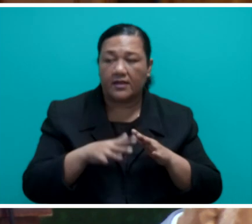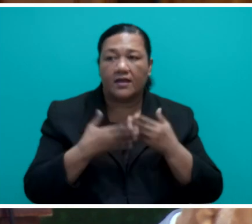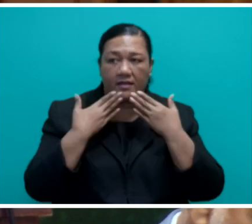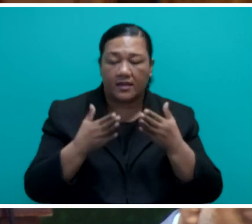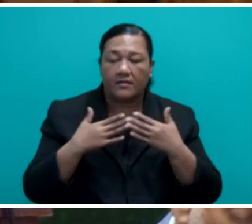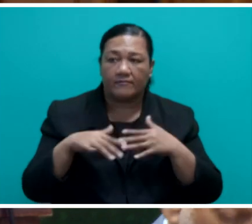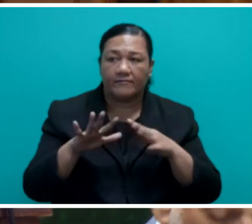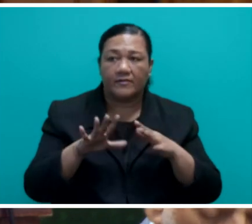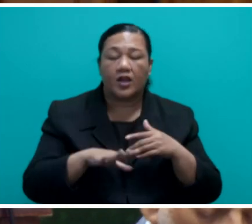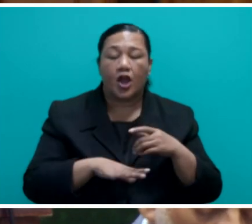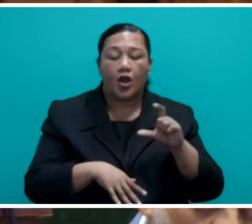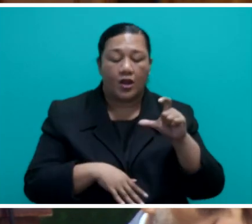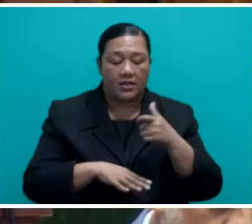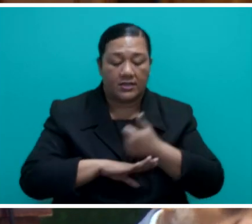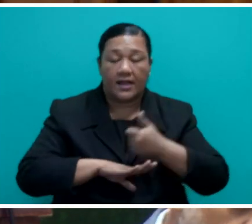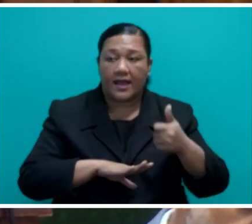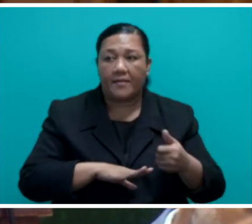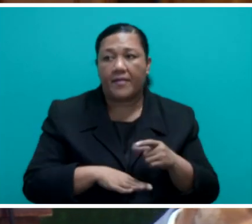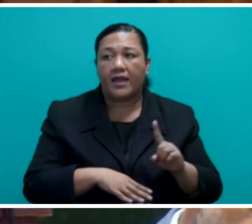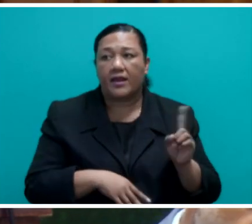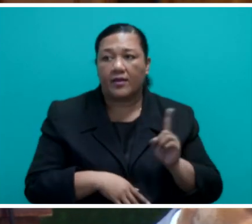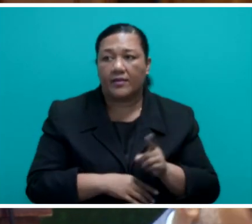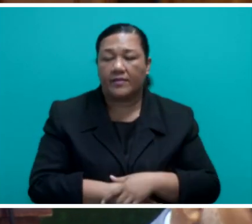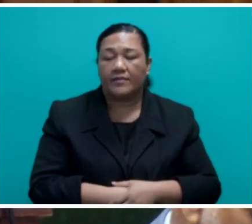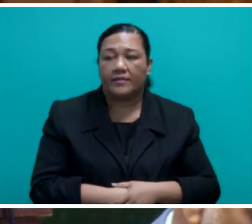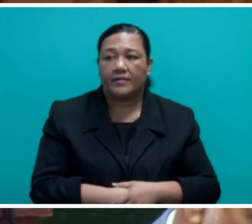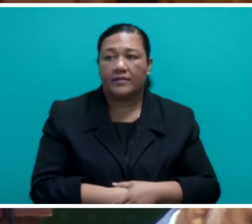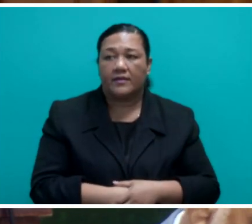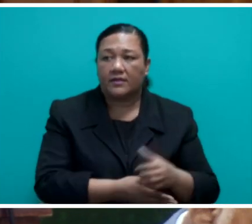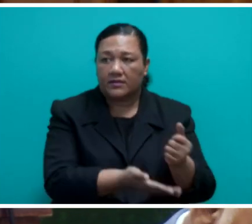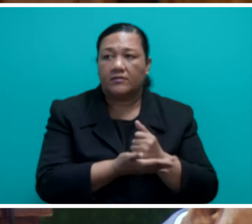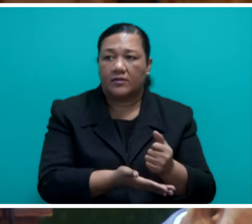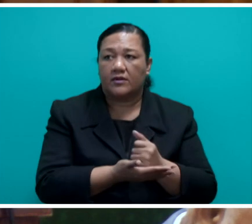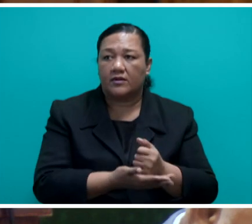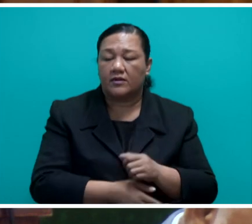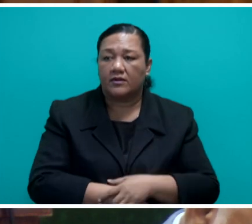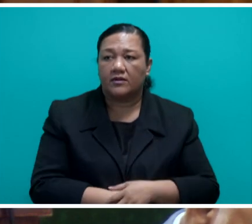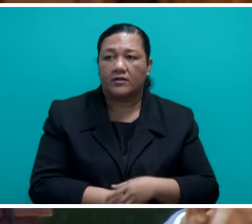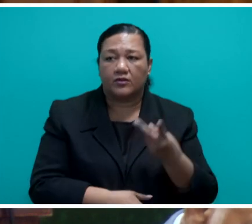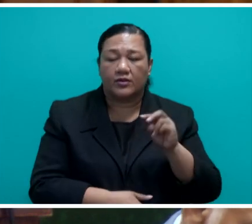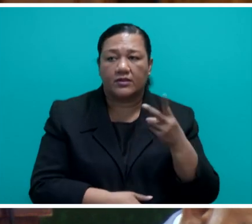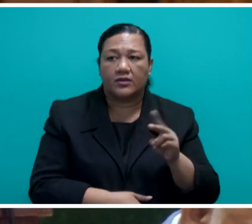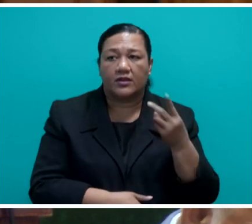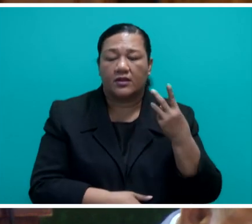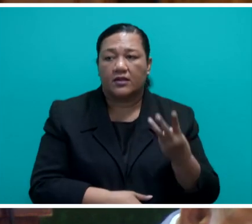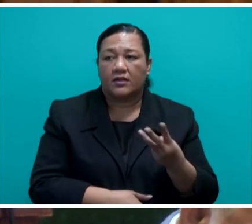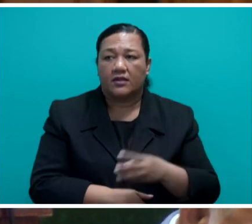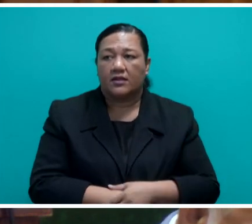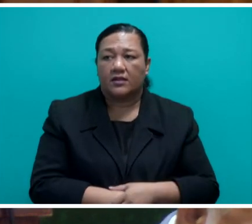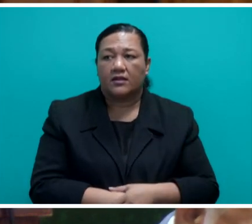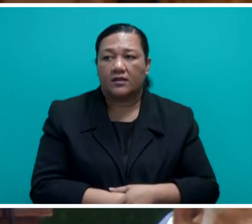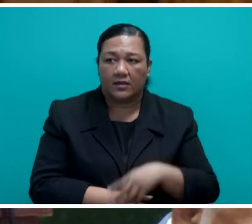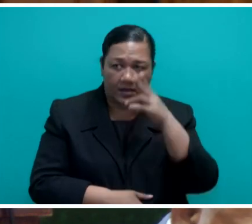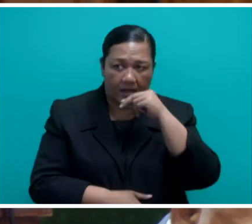coalition government in passing the Drainage Amendment Act of 2023, which enables